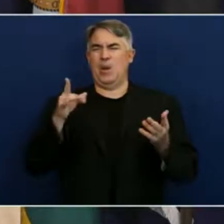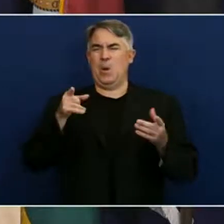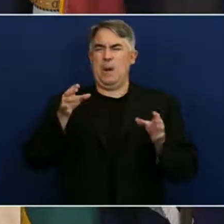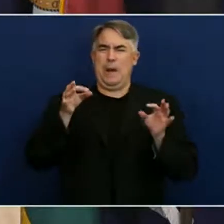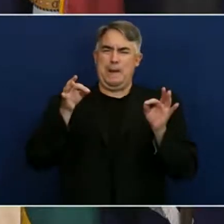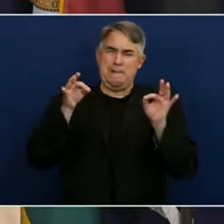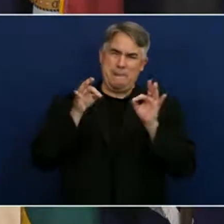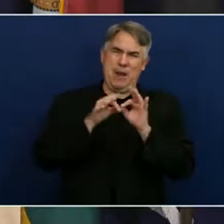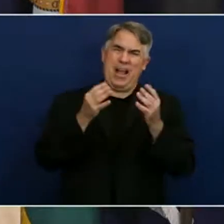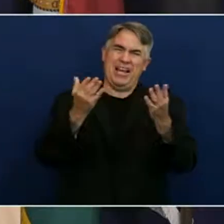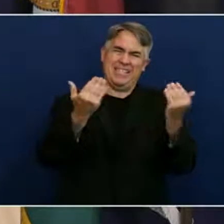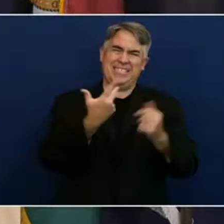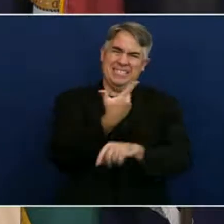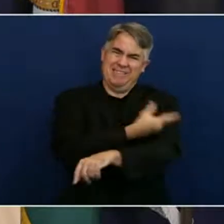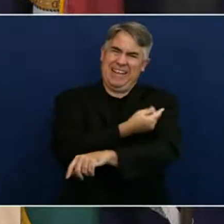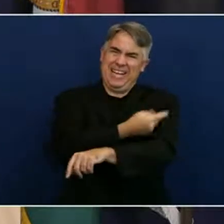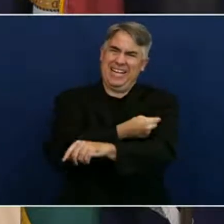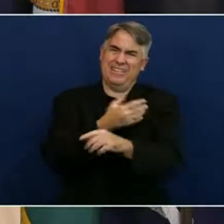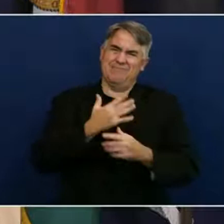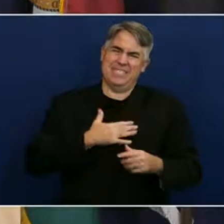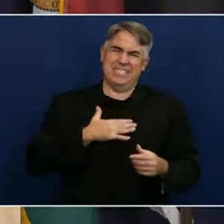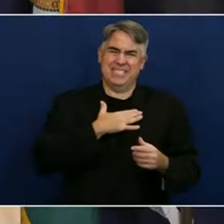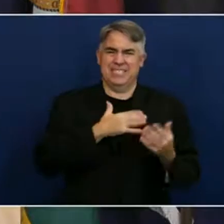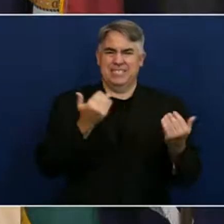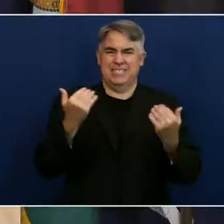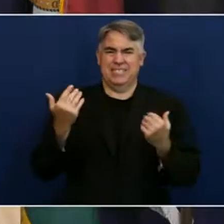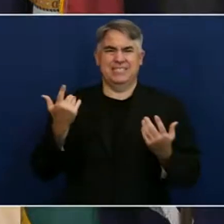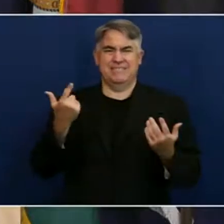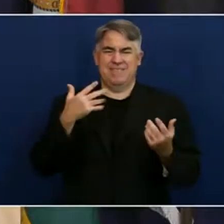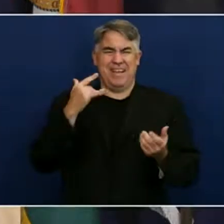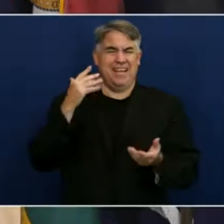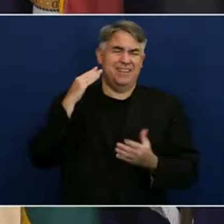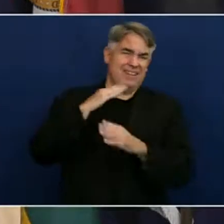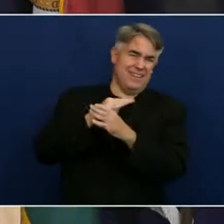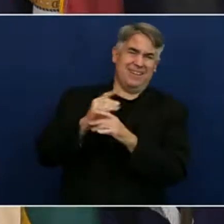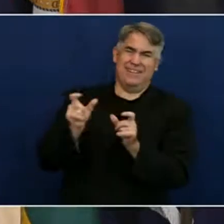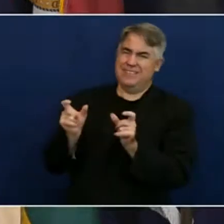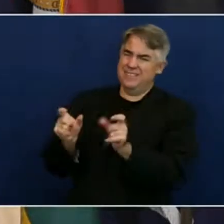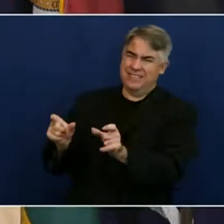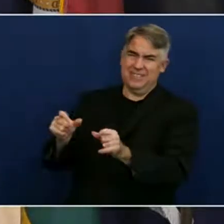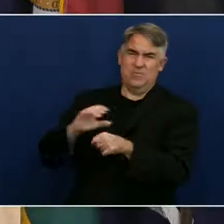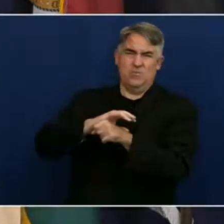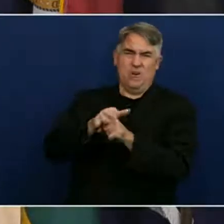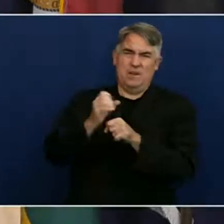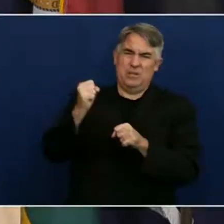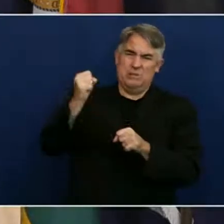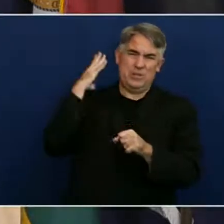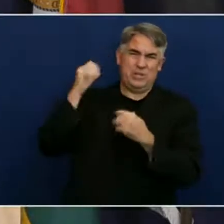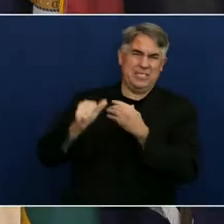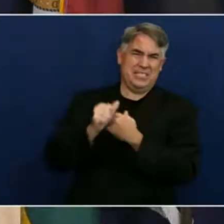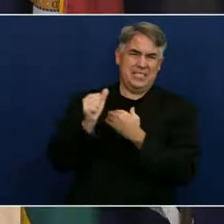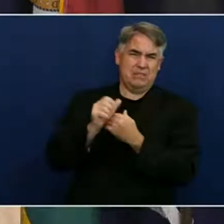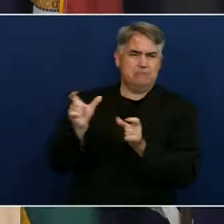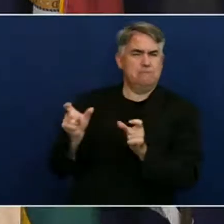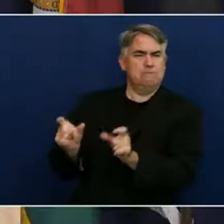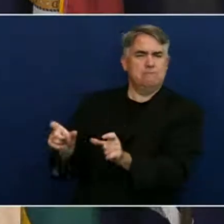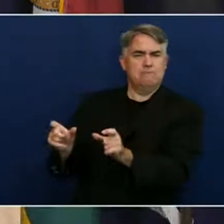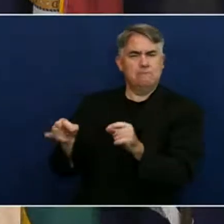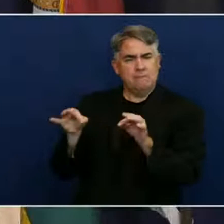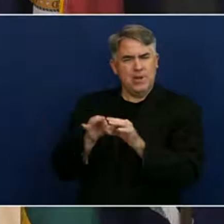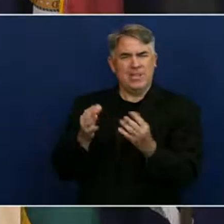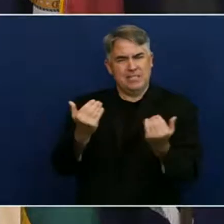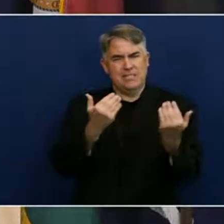to reduce the risk of infection and spread as we get close to our targeted goal. We are at 67% in terms of full vaccination for our